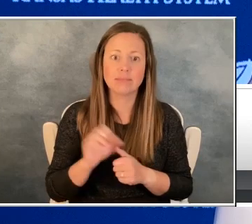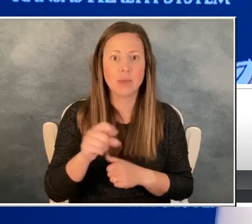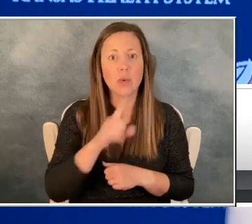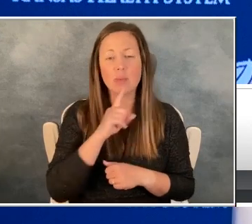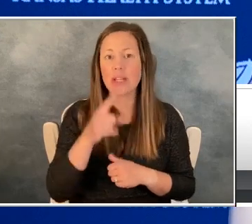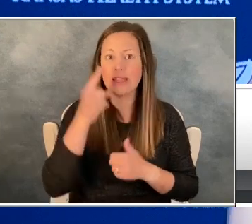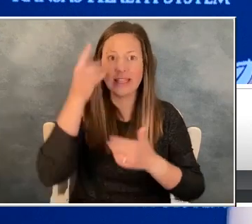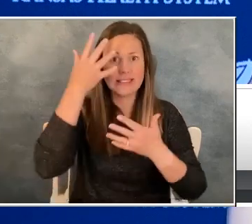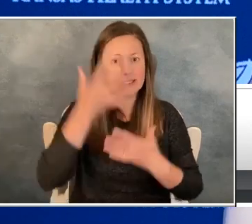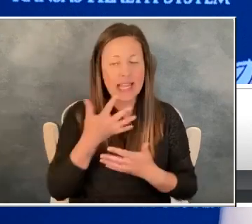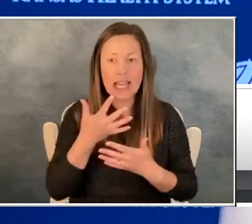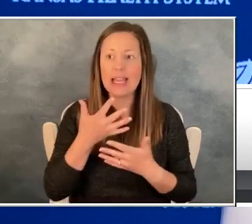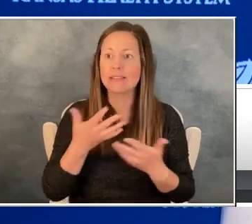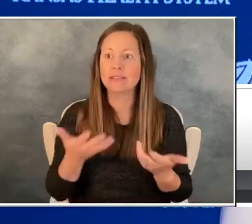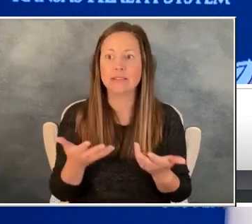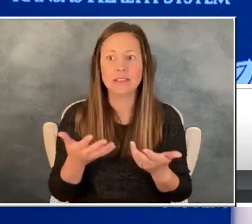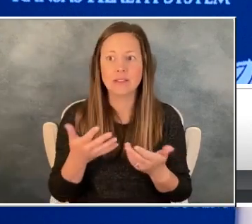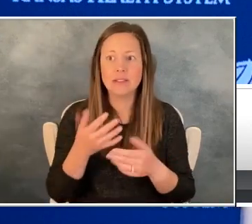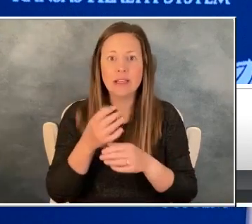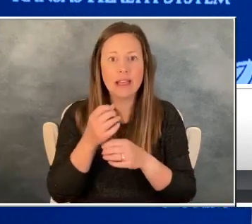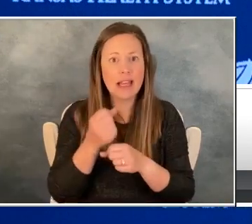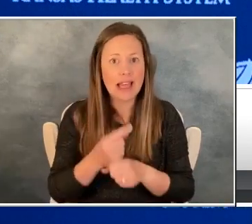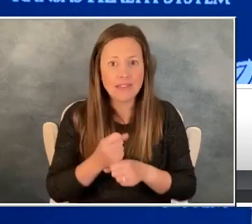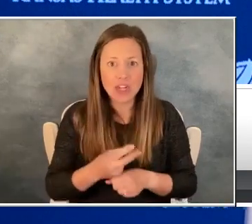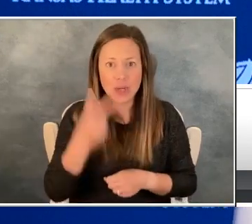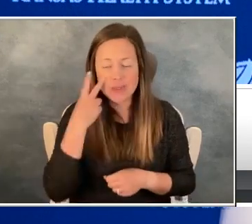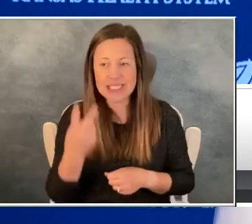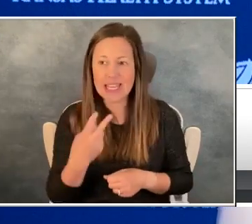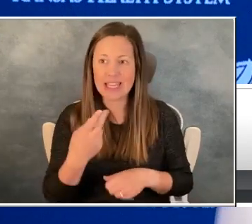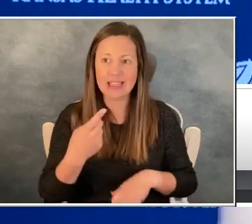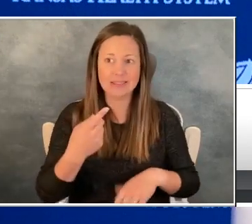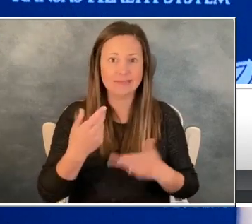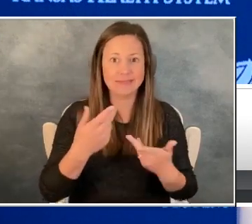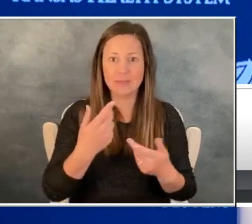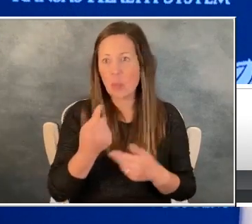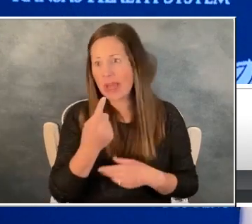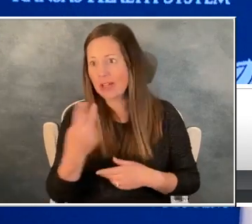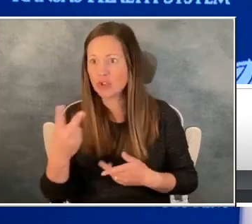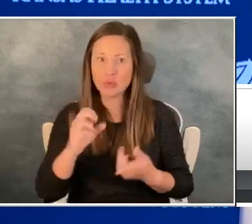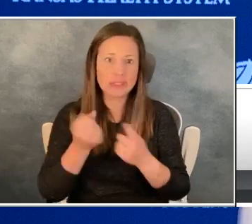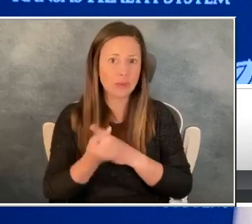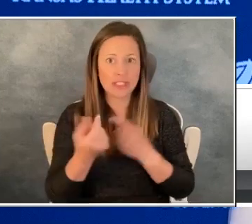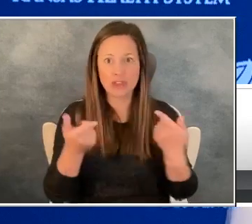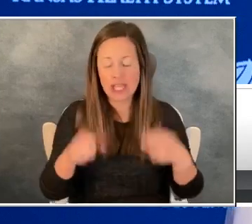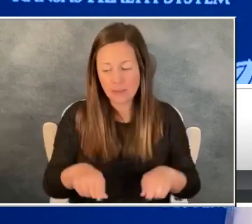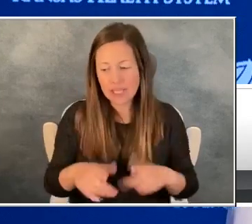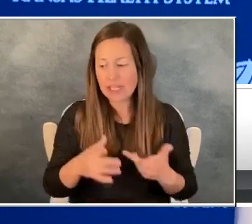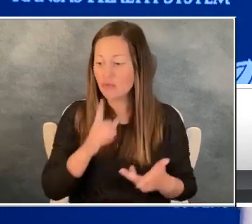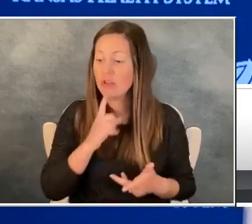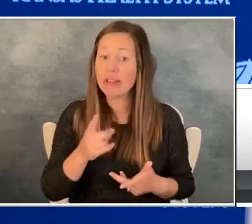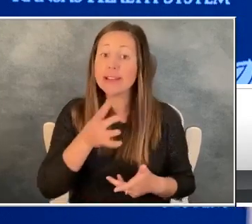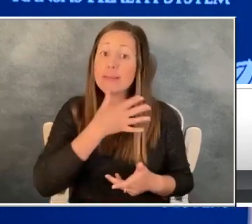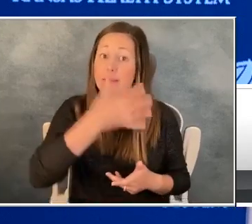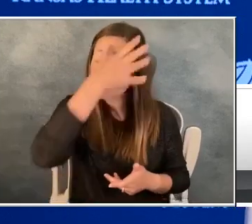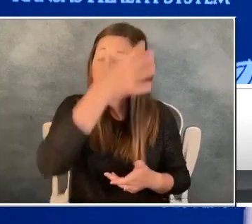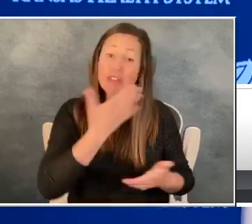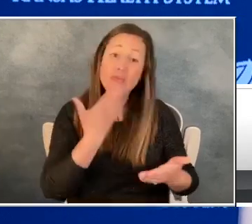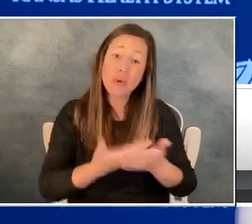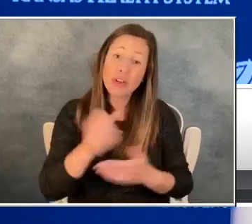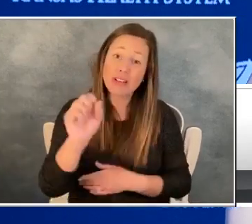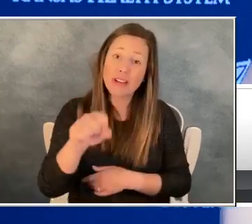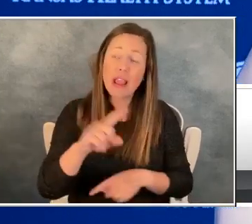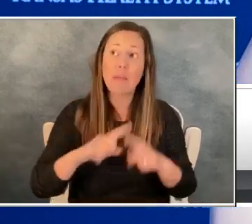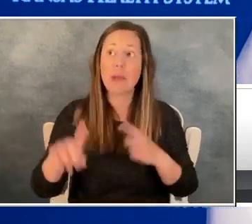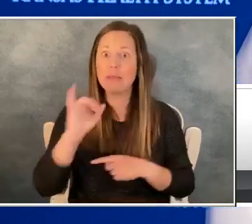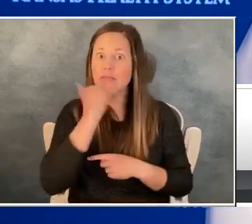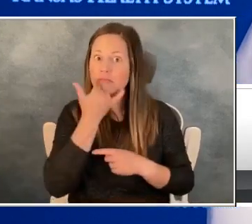Every year we see 1 or 2 cases where a well-meaning parent accidentally leaves their child in the back seat